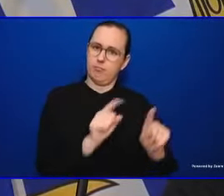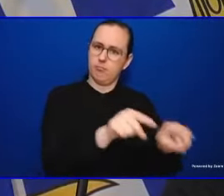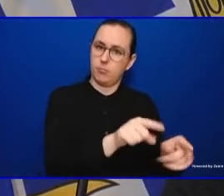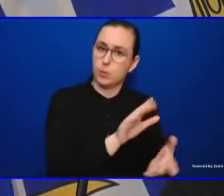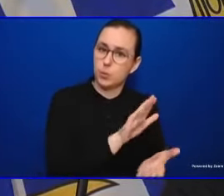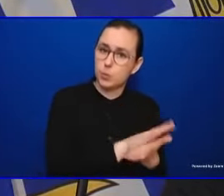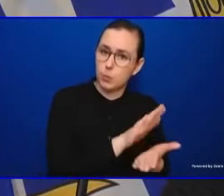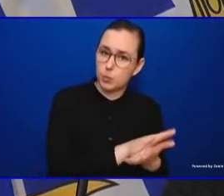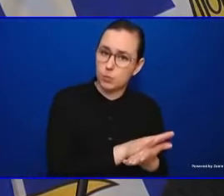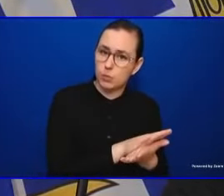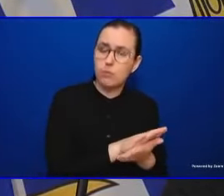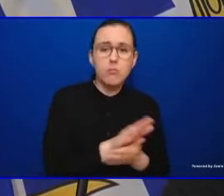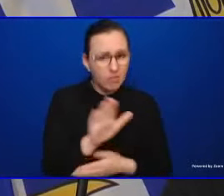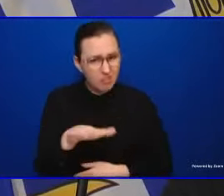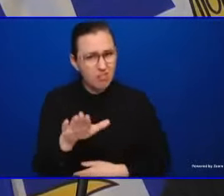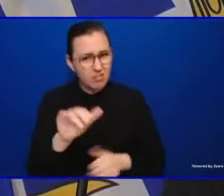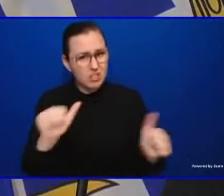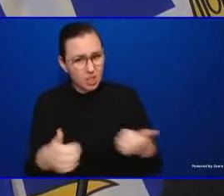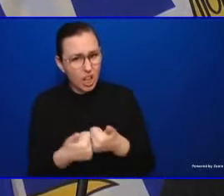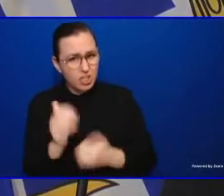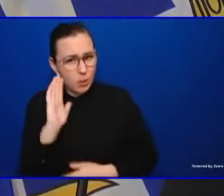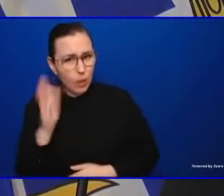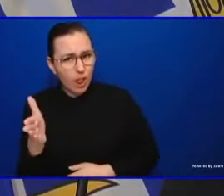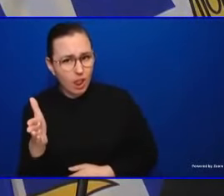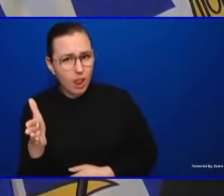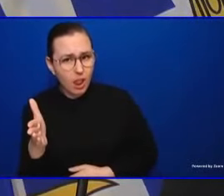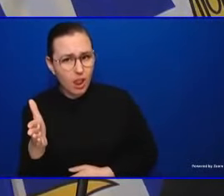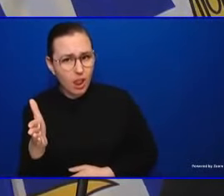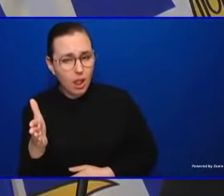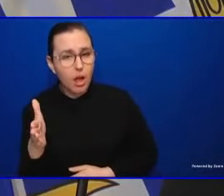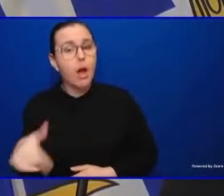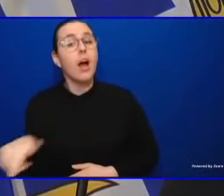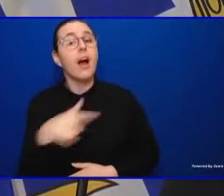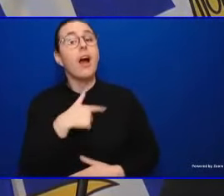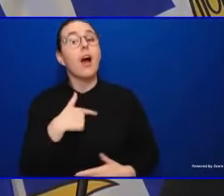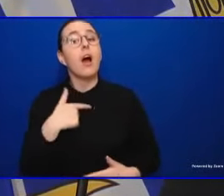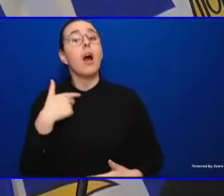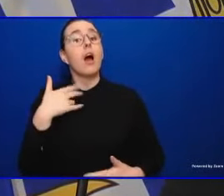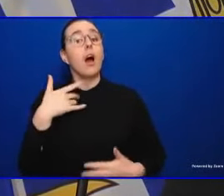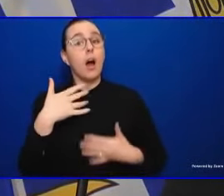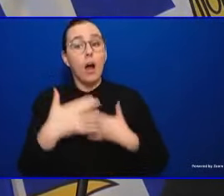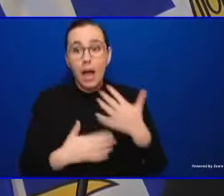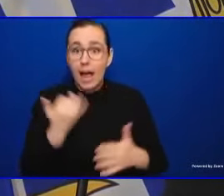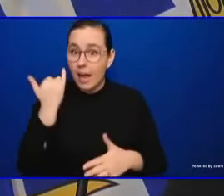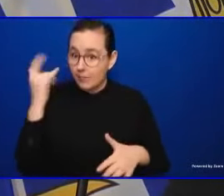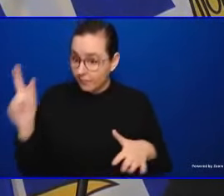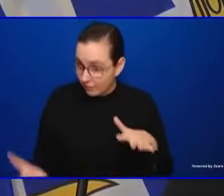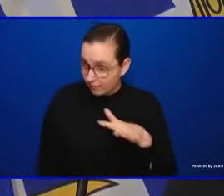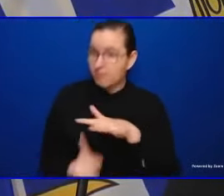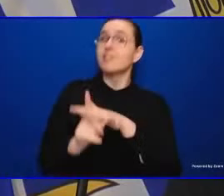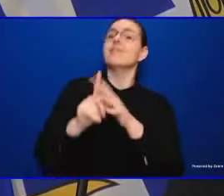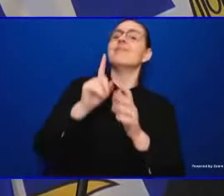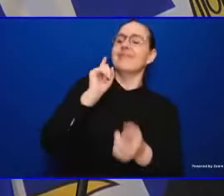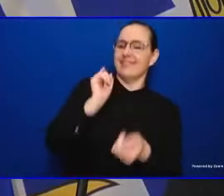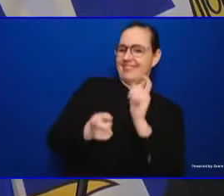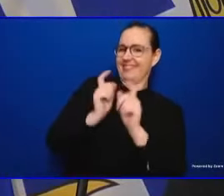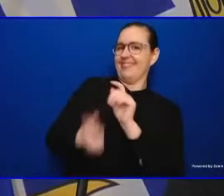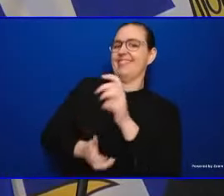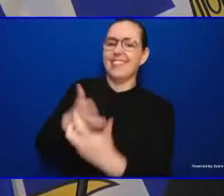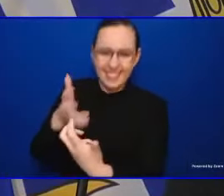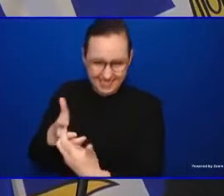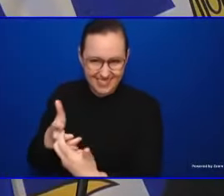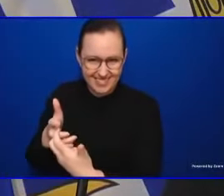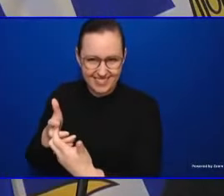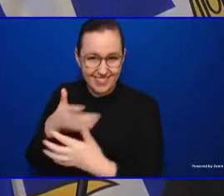arise. I know that many parents are anxious about children coming back to school, particularly if you have vulnerable family members